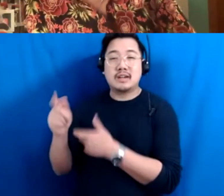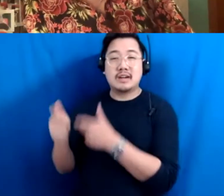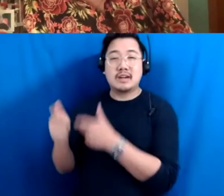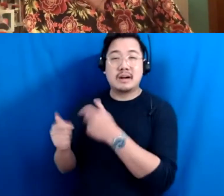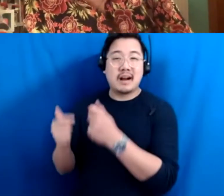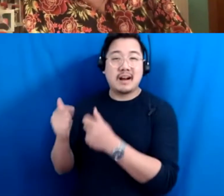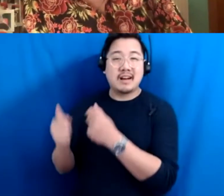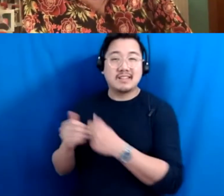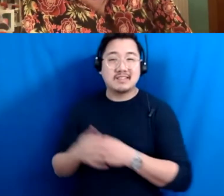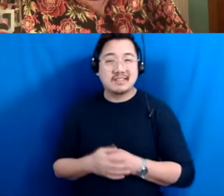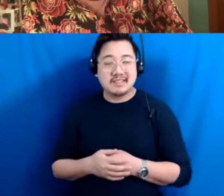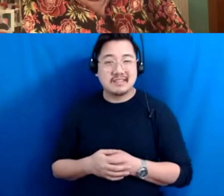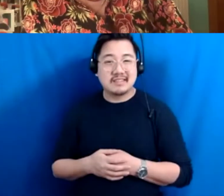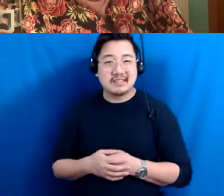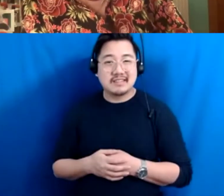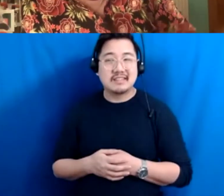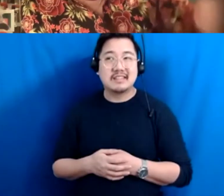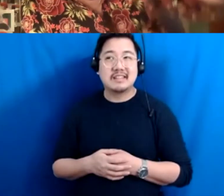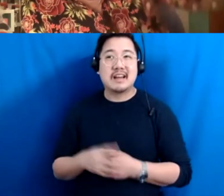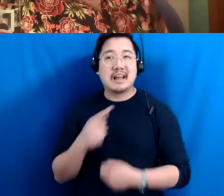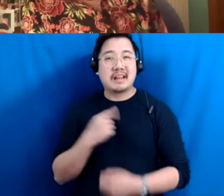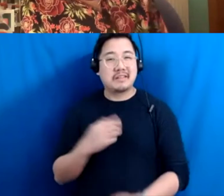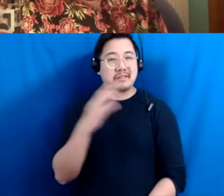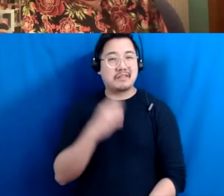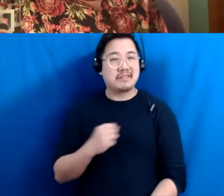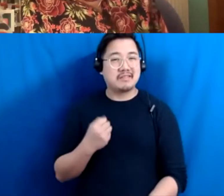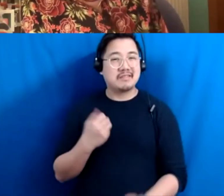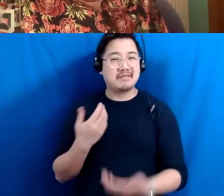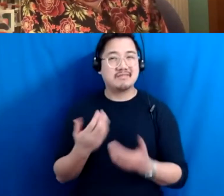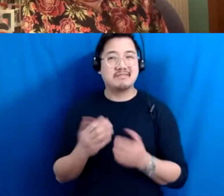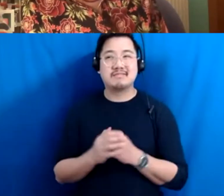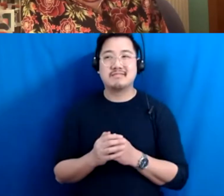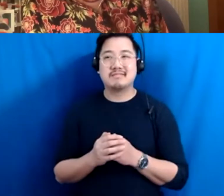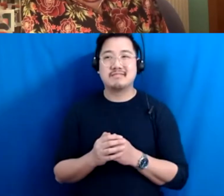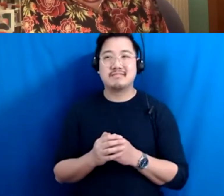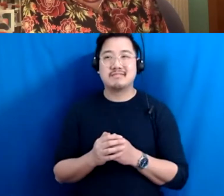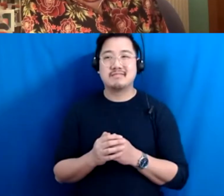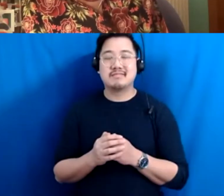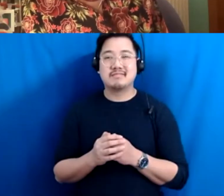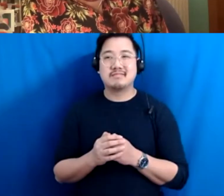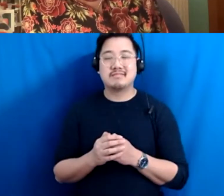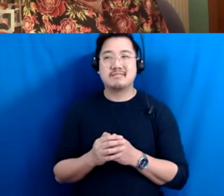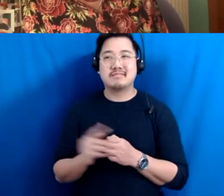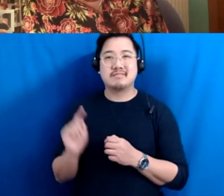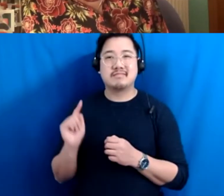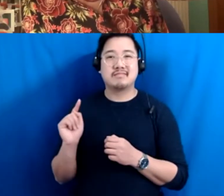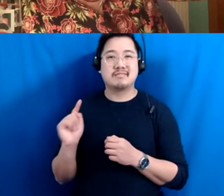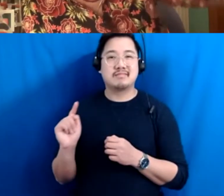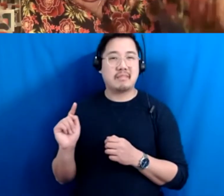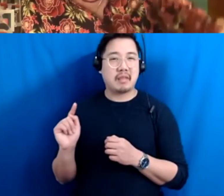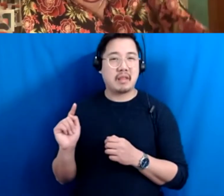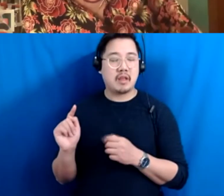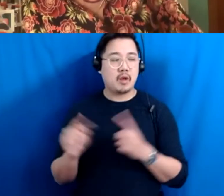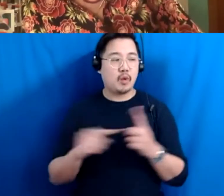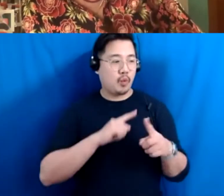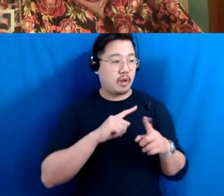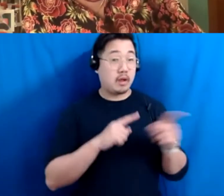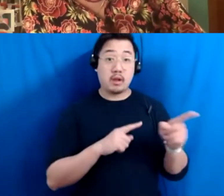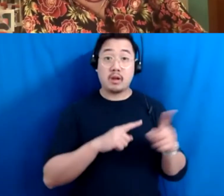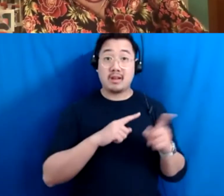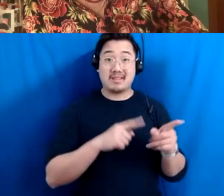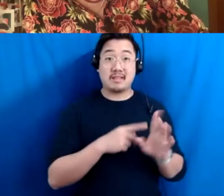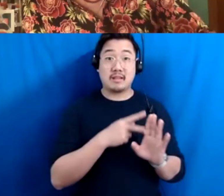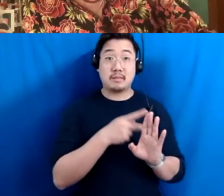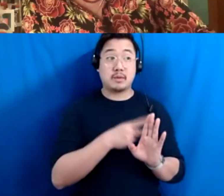I guess that's sort of what it was like. It was a line to hold on to while I went through the blizzard of confusion and